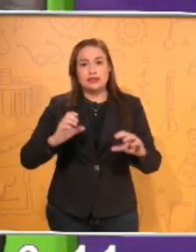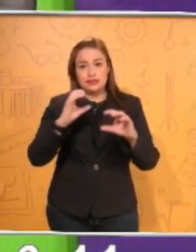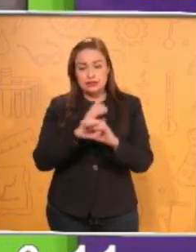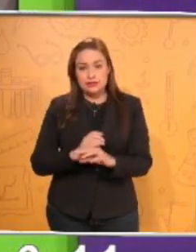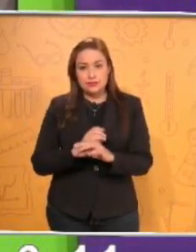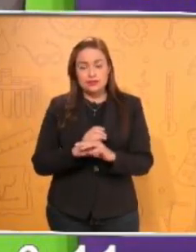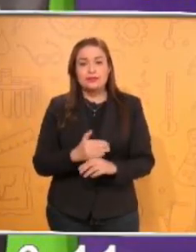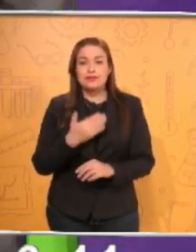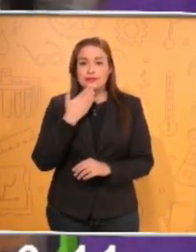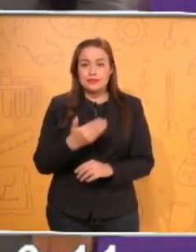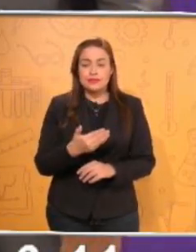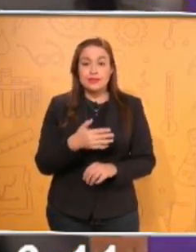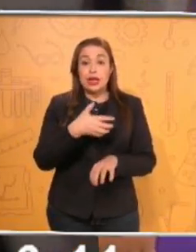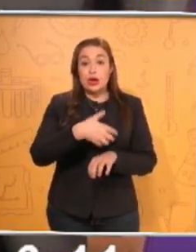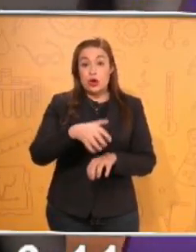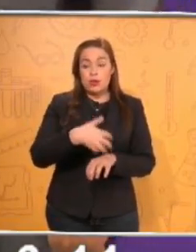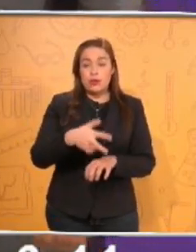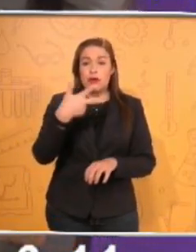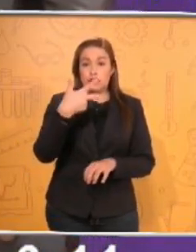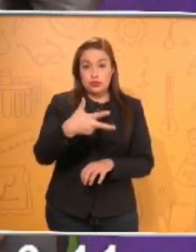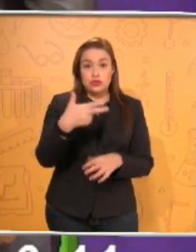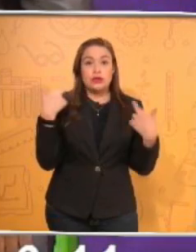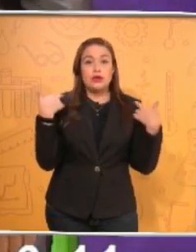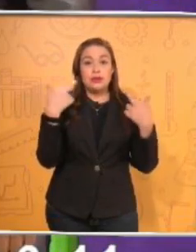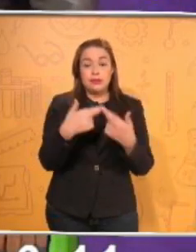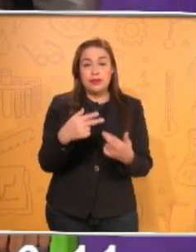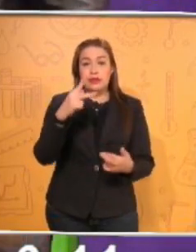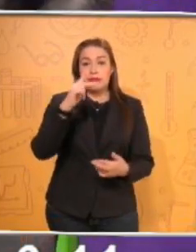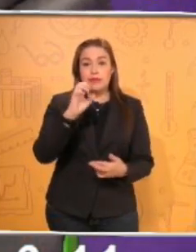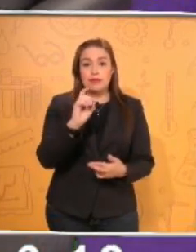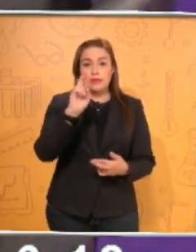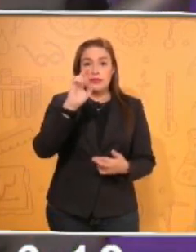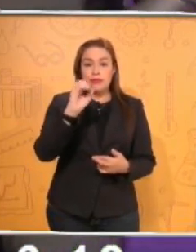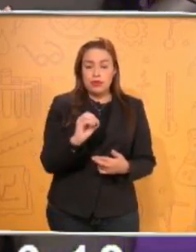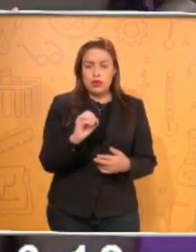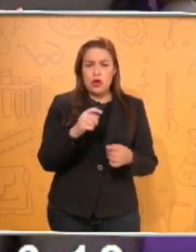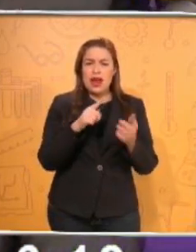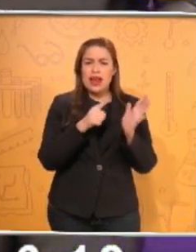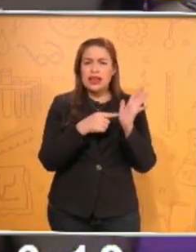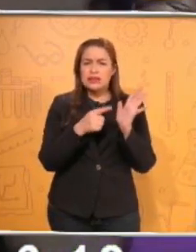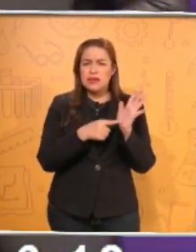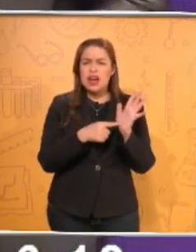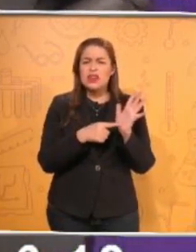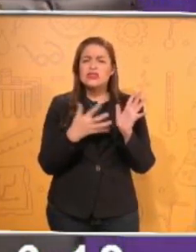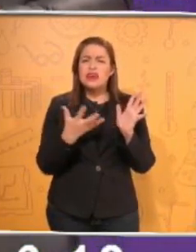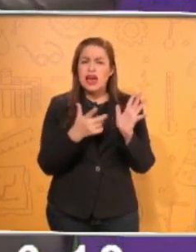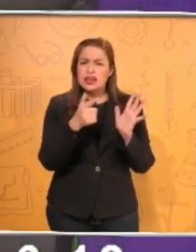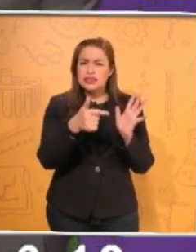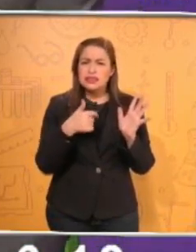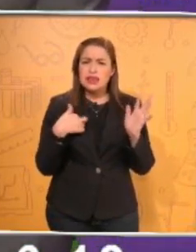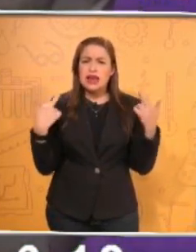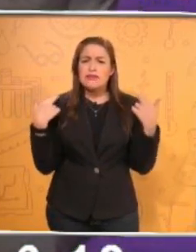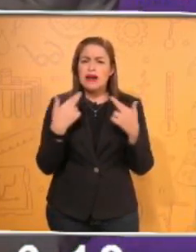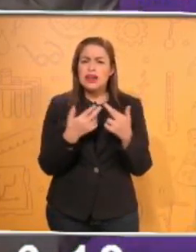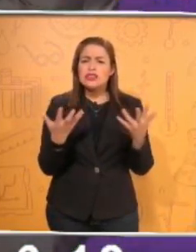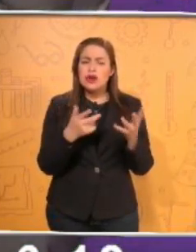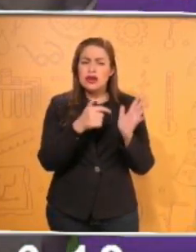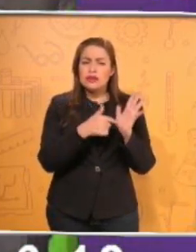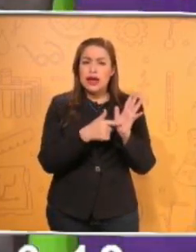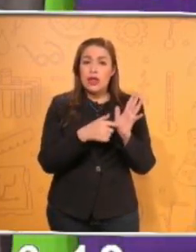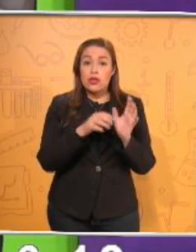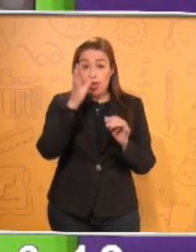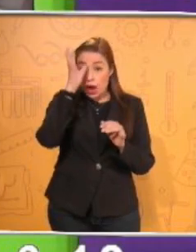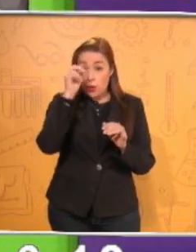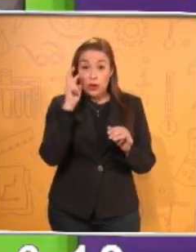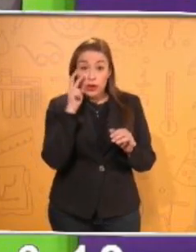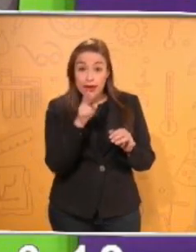Okay? Number 8, teacher Pedro, his hands. What was the action with his hands? According to the video you were watching